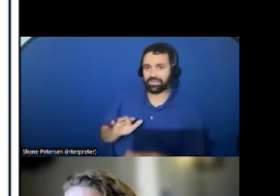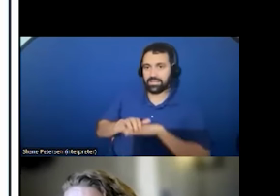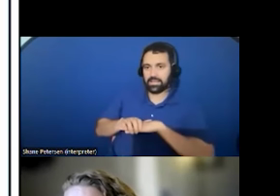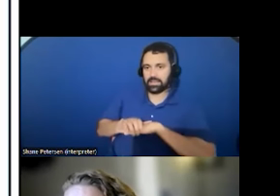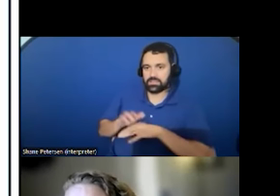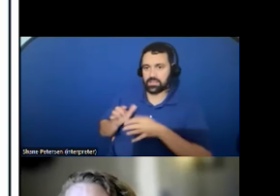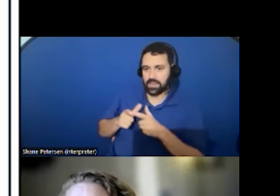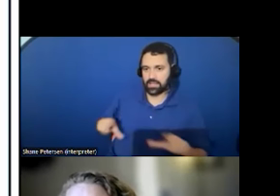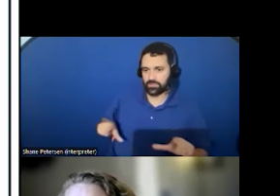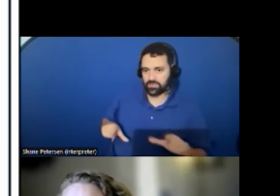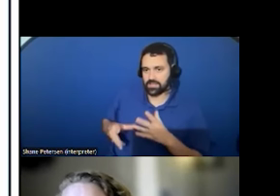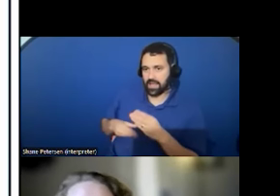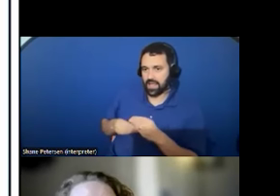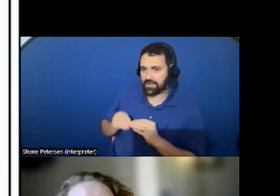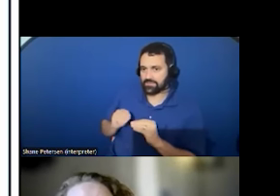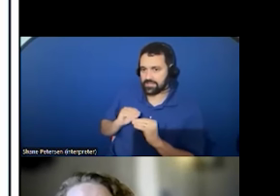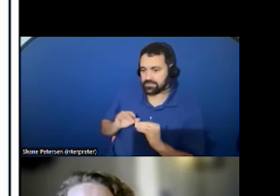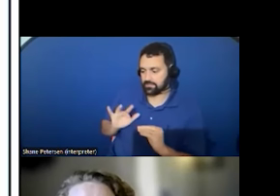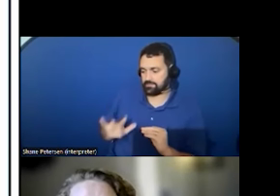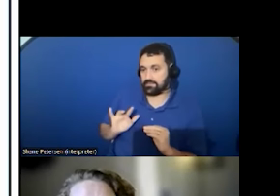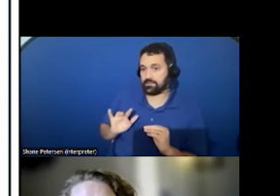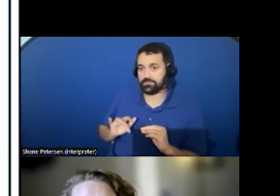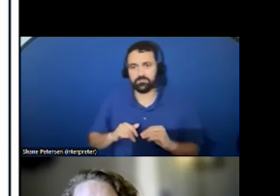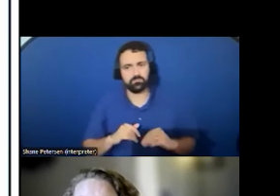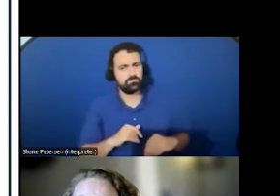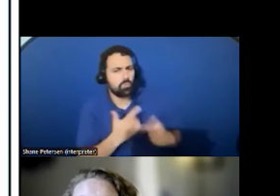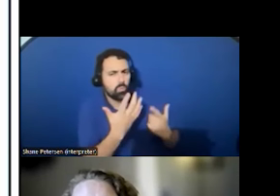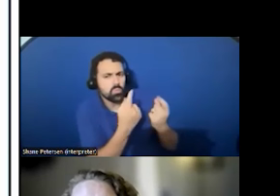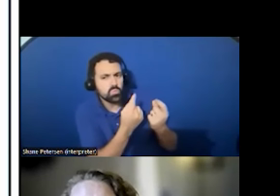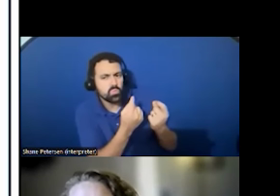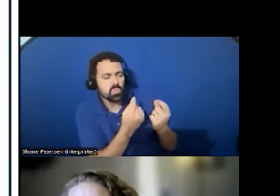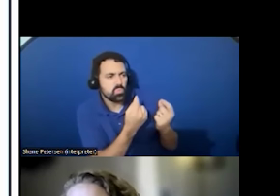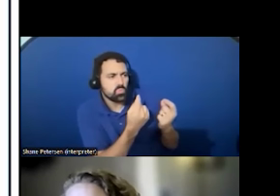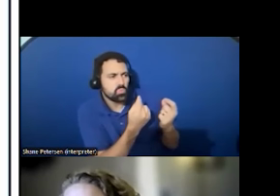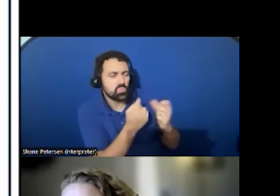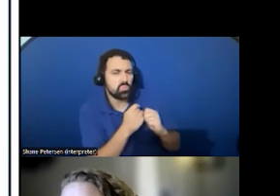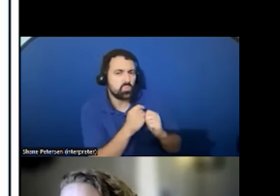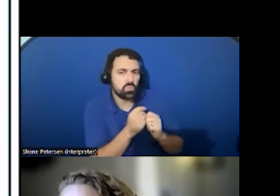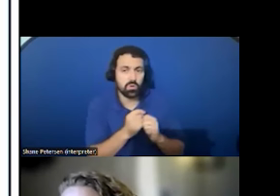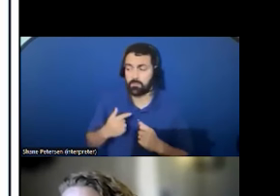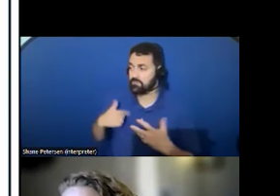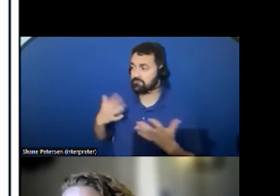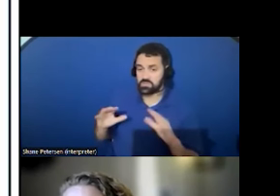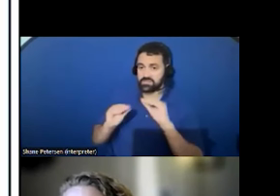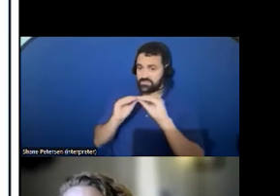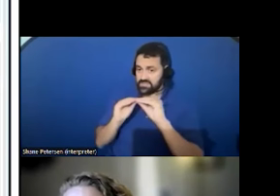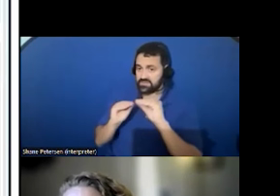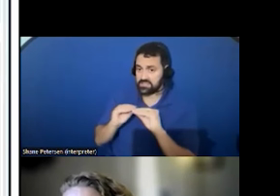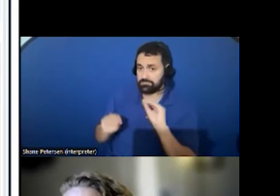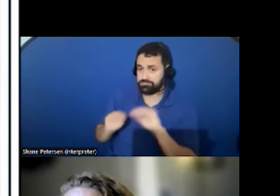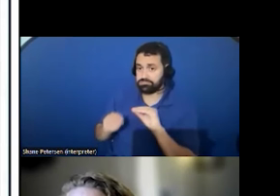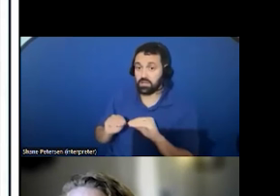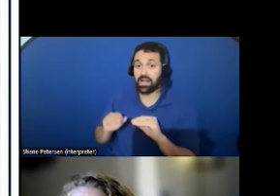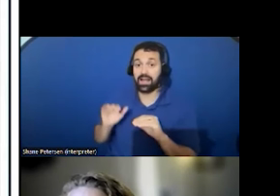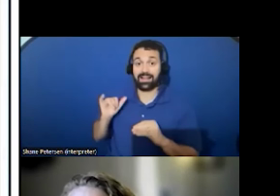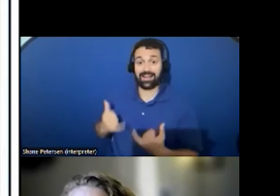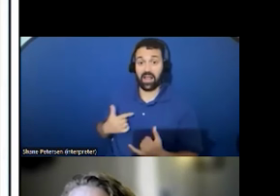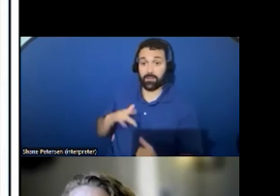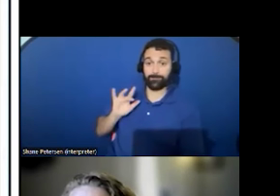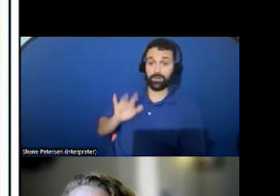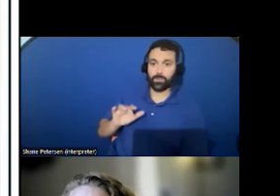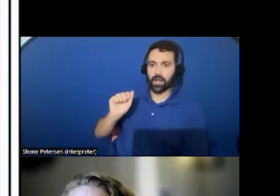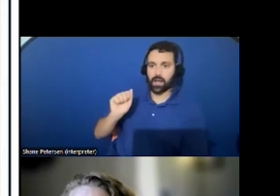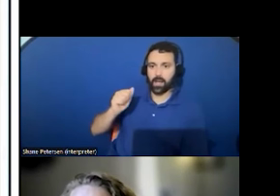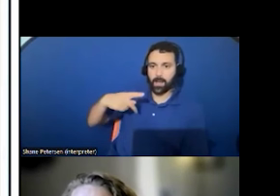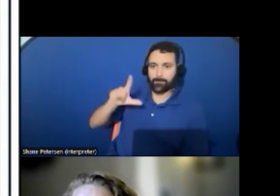add fix. And then it's telling me, what do I want to do? I've put all my fixes in. I want to apply them now. And